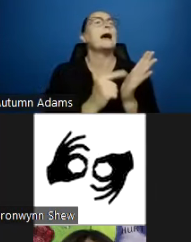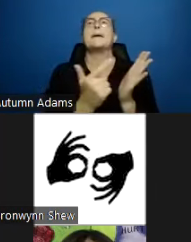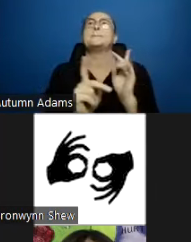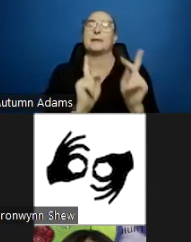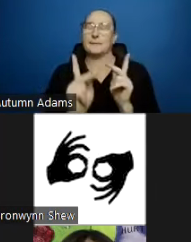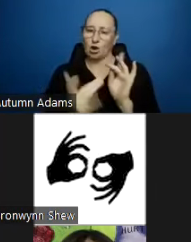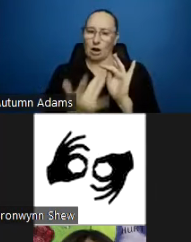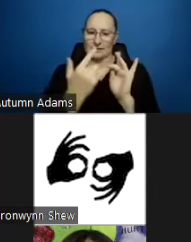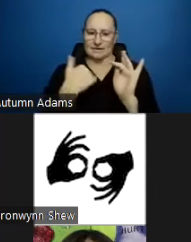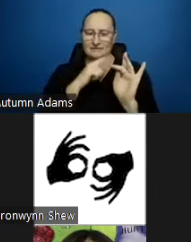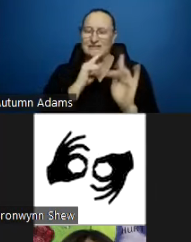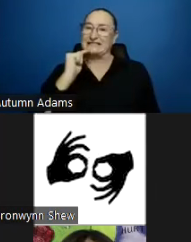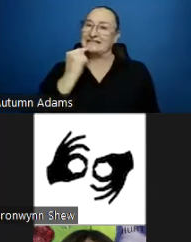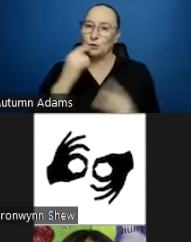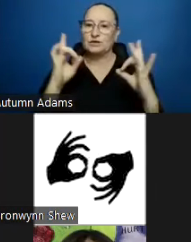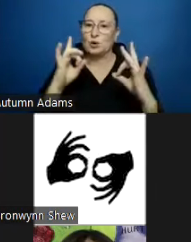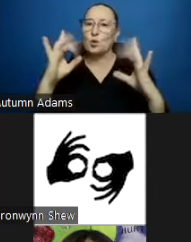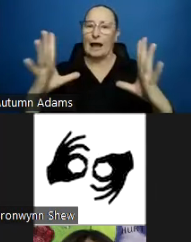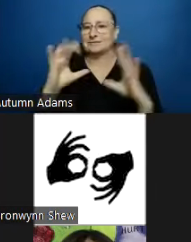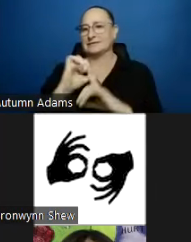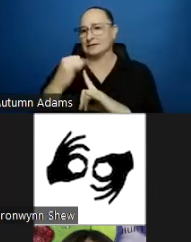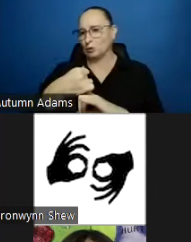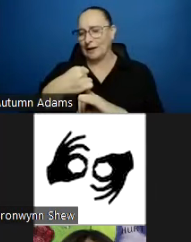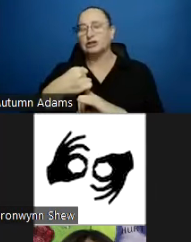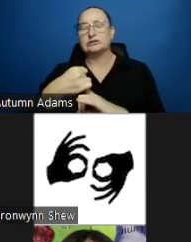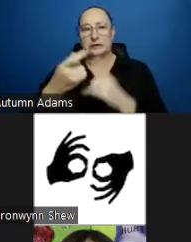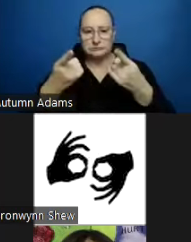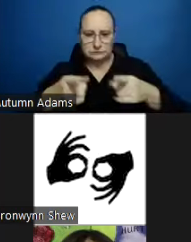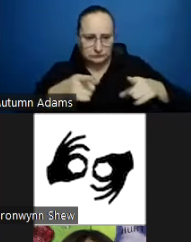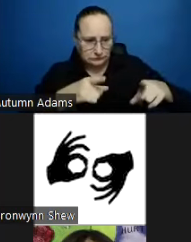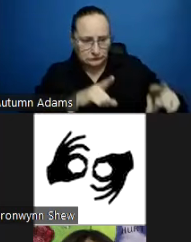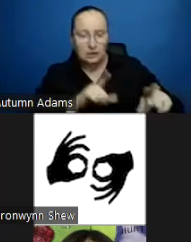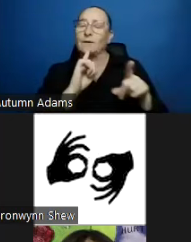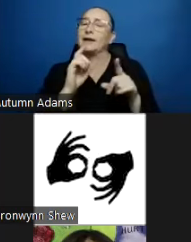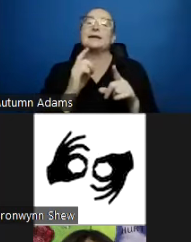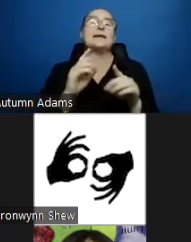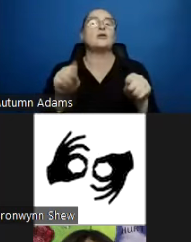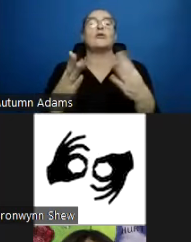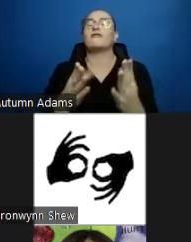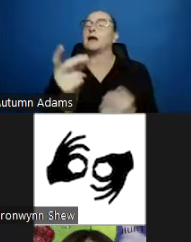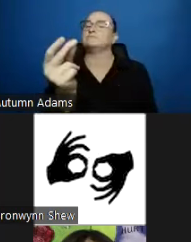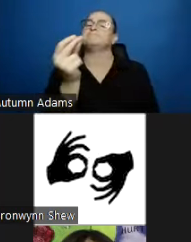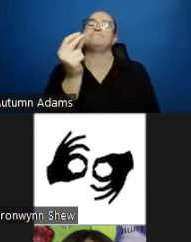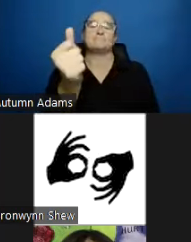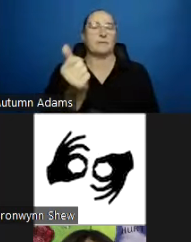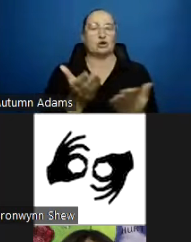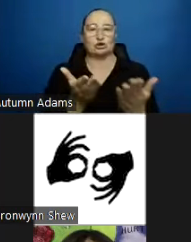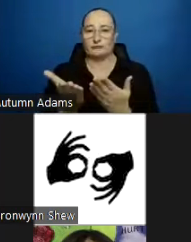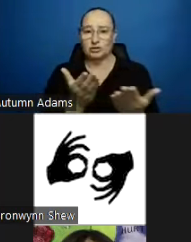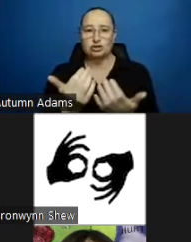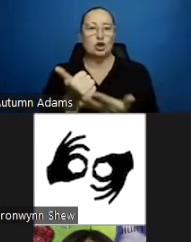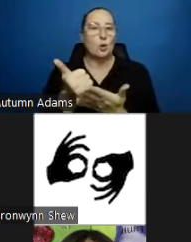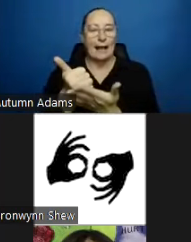in a serious crisis situation. And so we need to provide those immediate services in order to satisfy their needs, to reduce